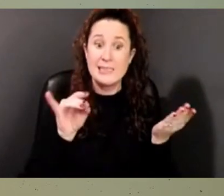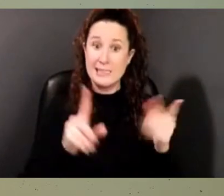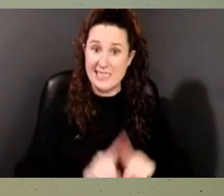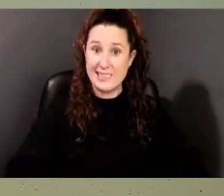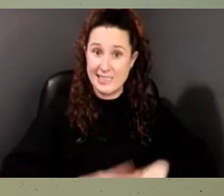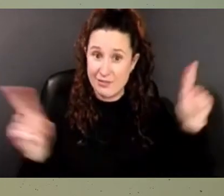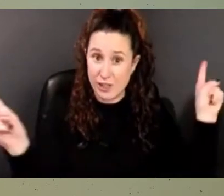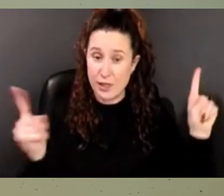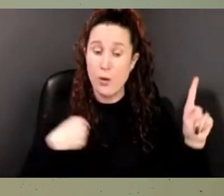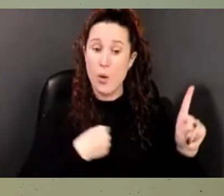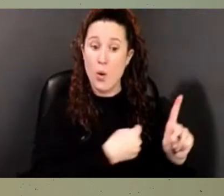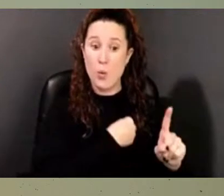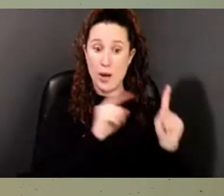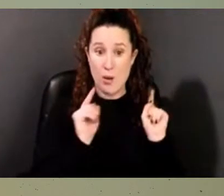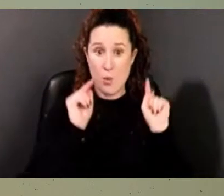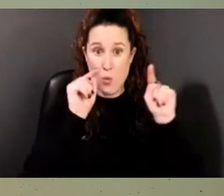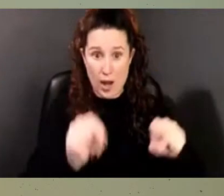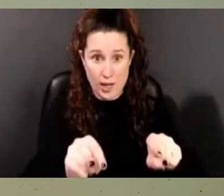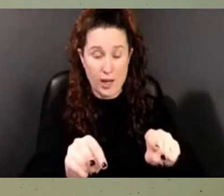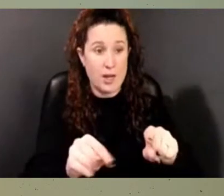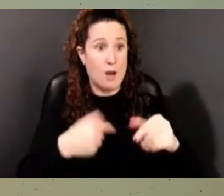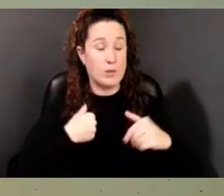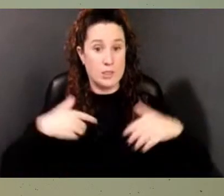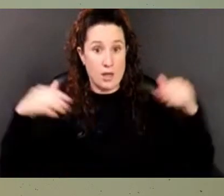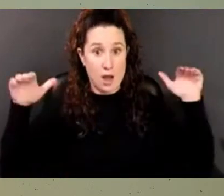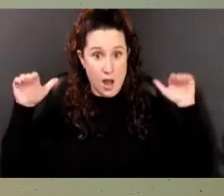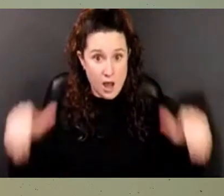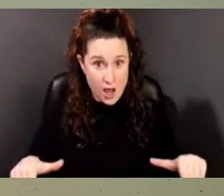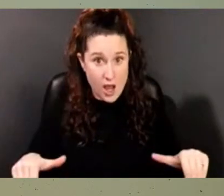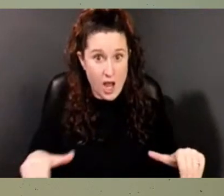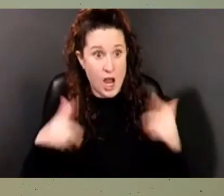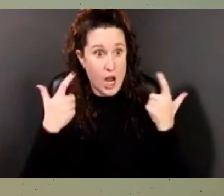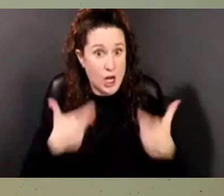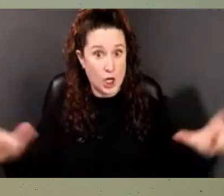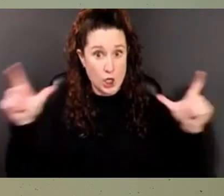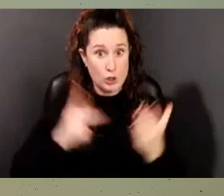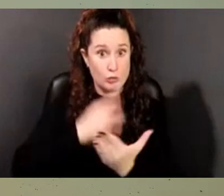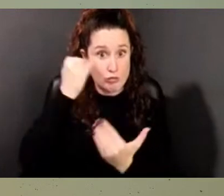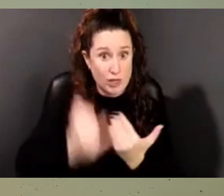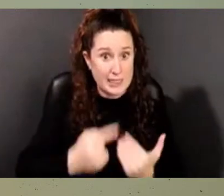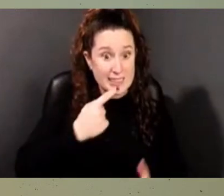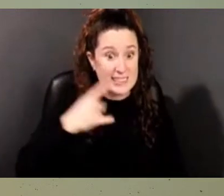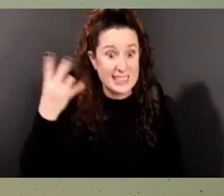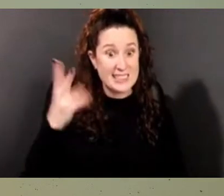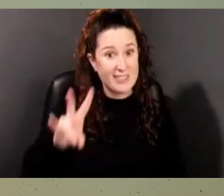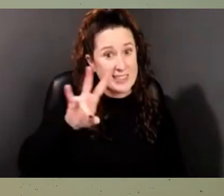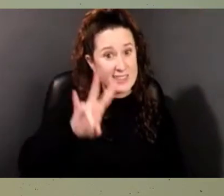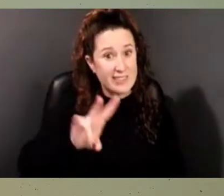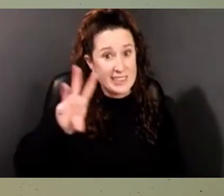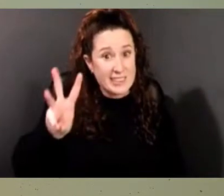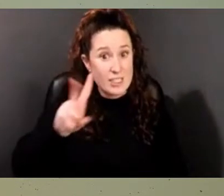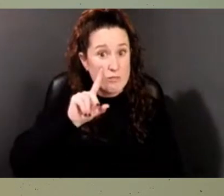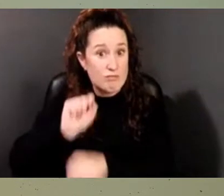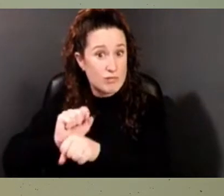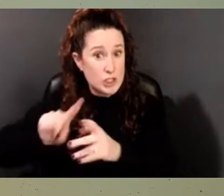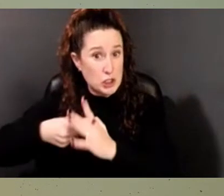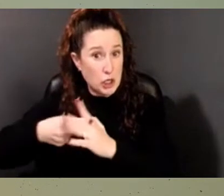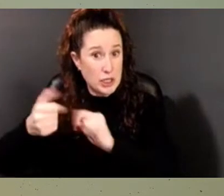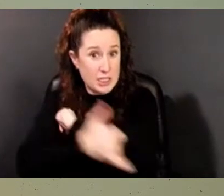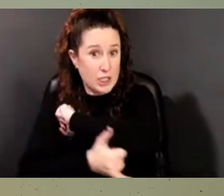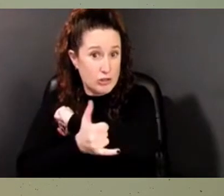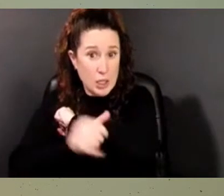come back to this magnanimous project that says 1776 is not the beginning of this country. It's